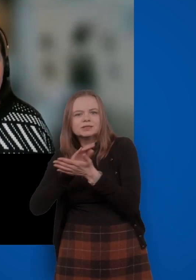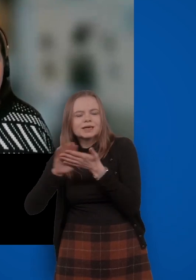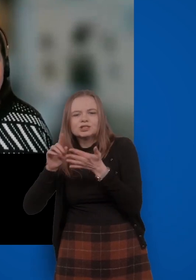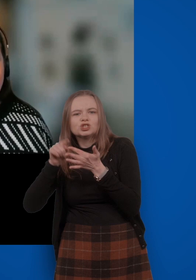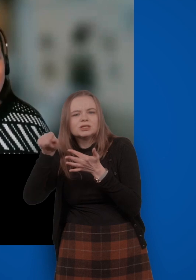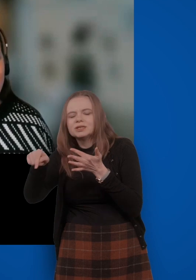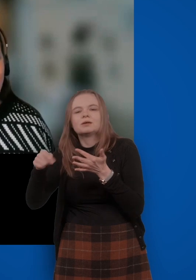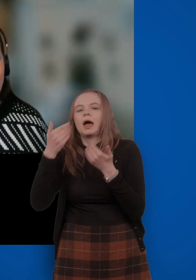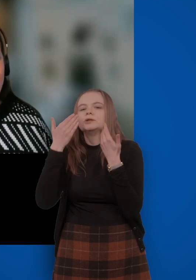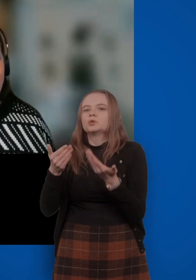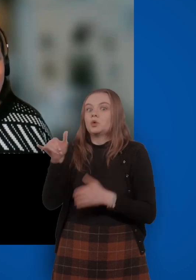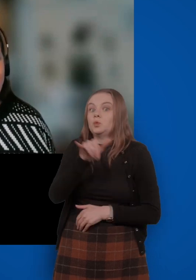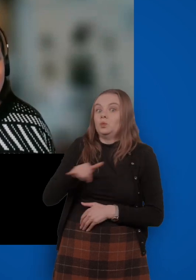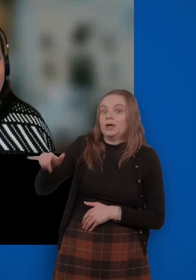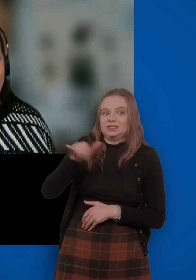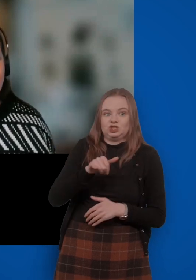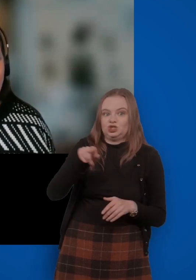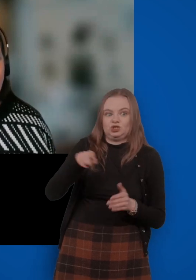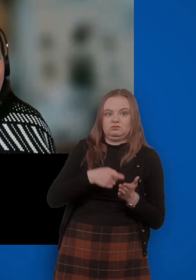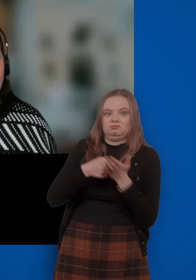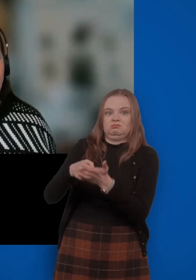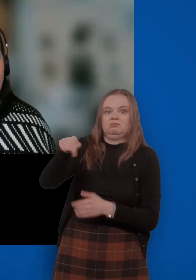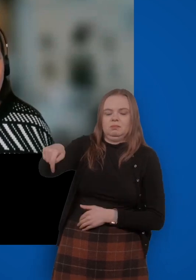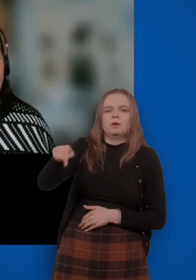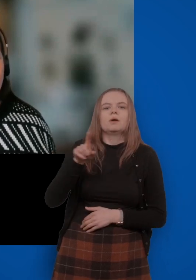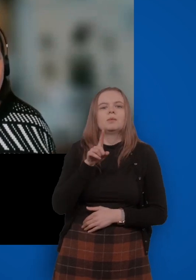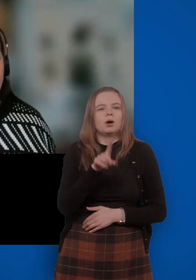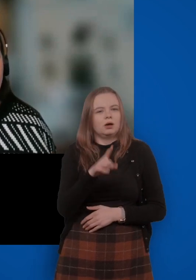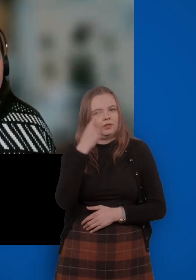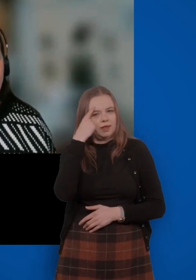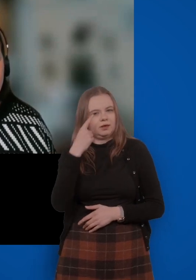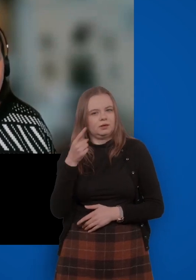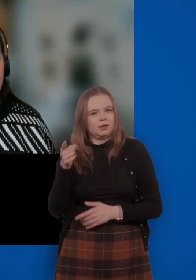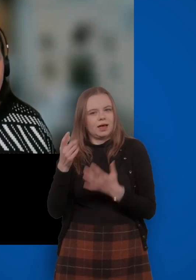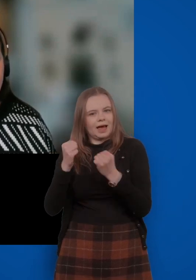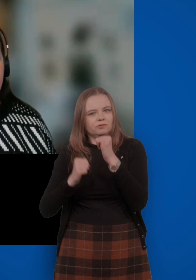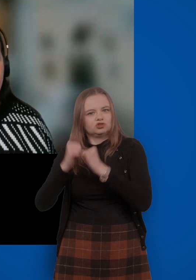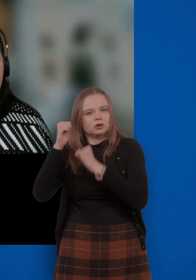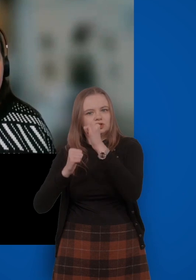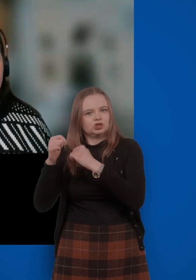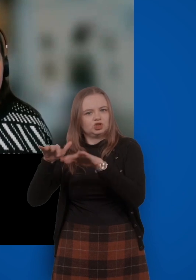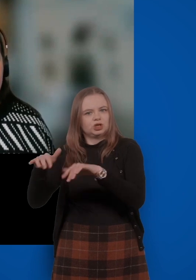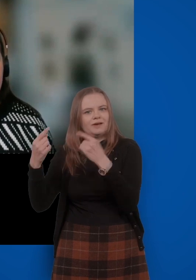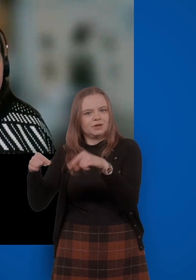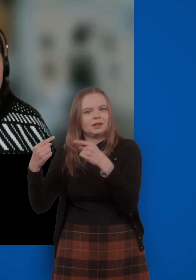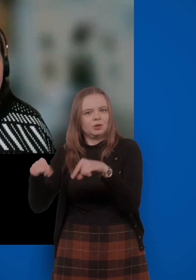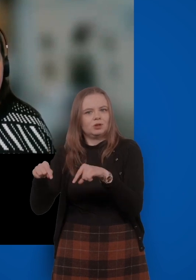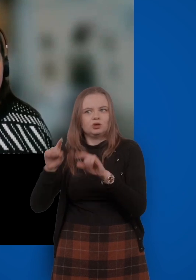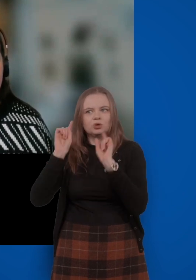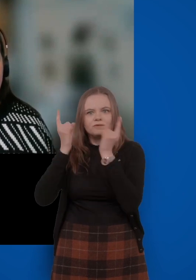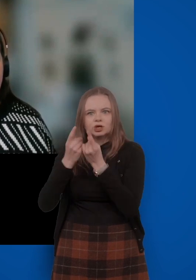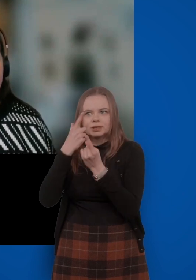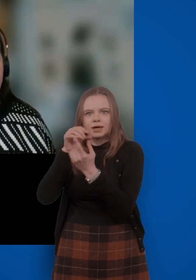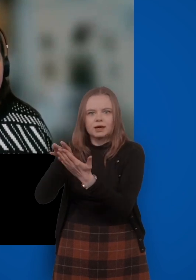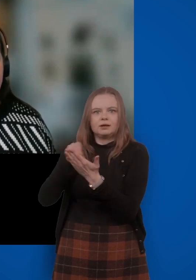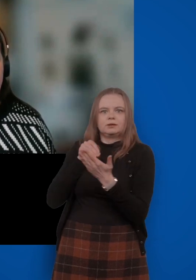exactly which organizations to point you to, but I suspect there will be that kind of structure that is available for universities to apply